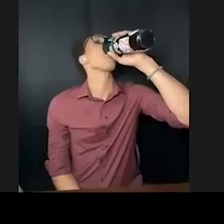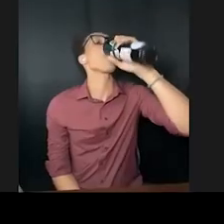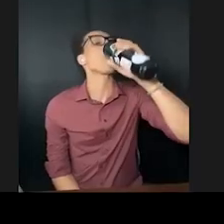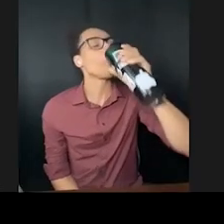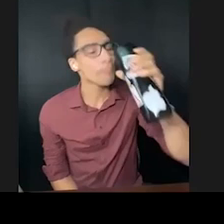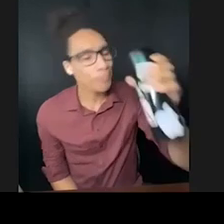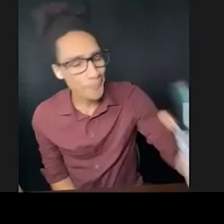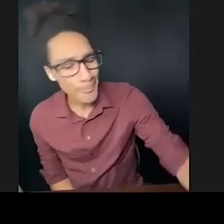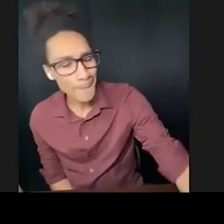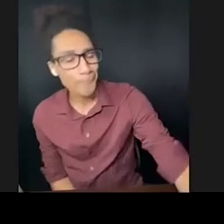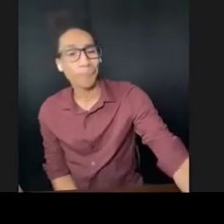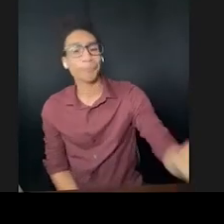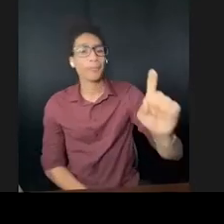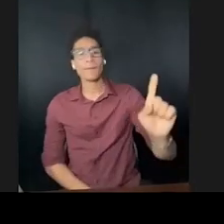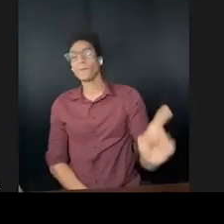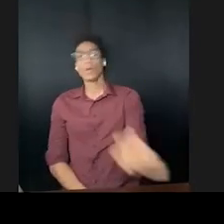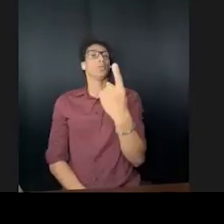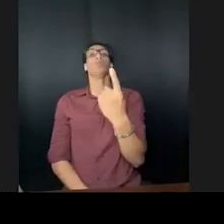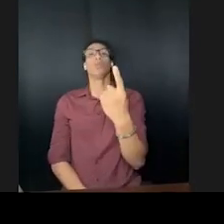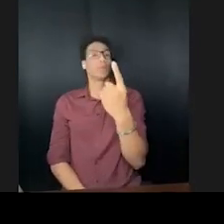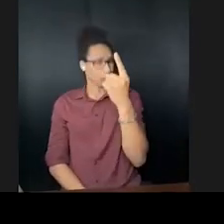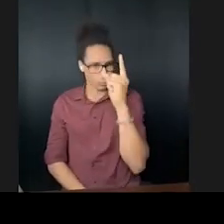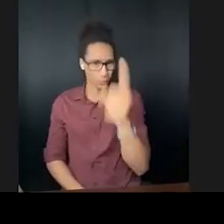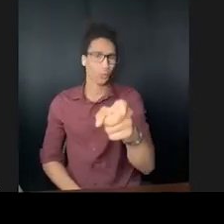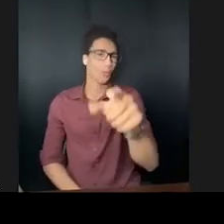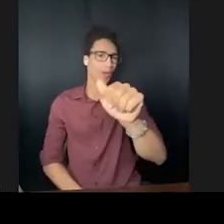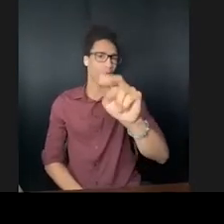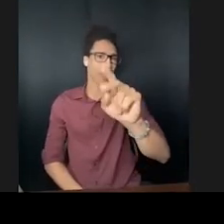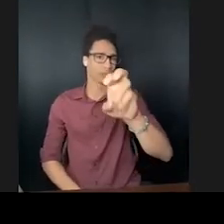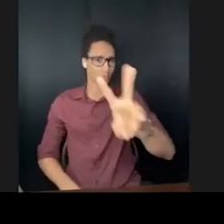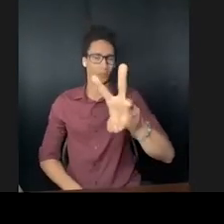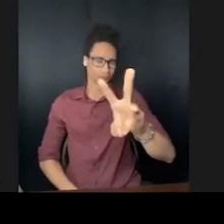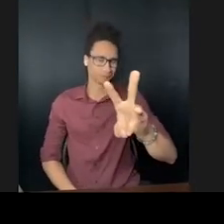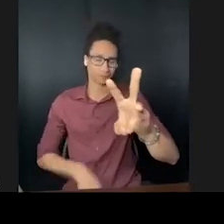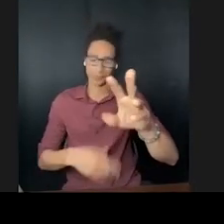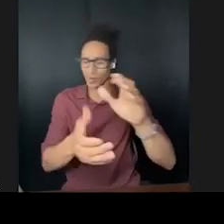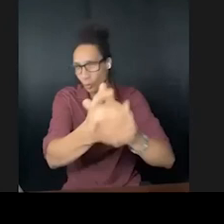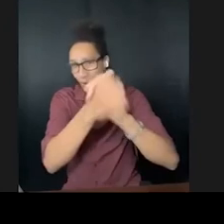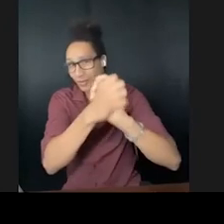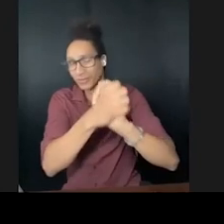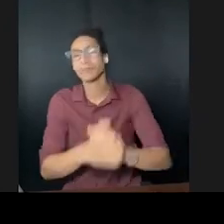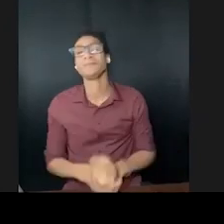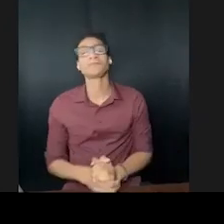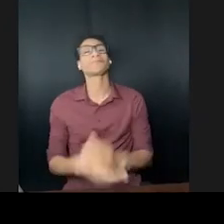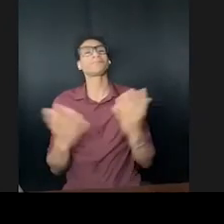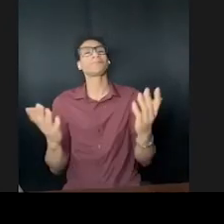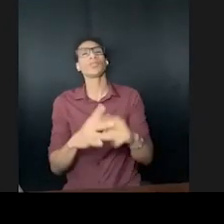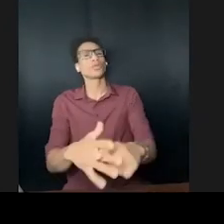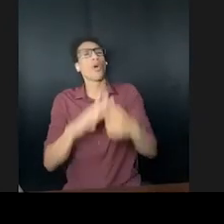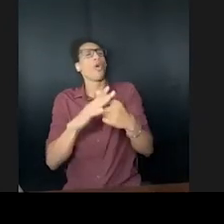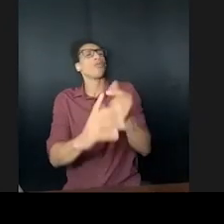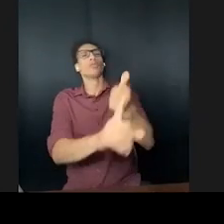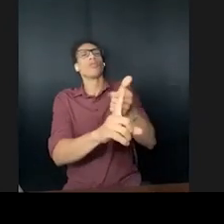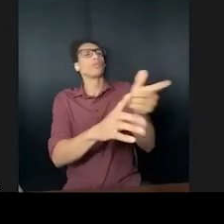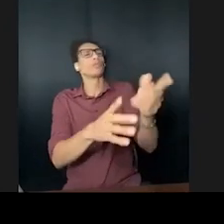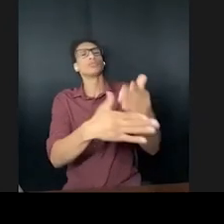be really proud. Congratulations. Can you start to share what really compelled you to tell this story? I mean, there are so many